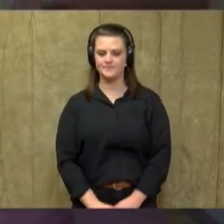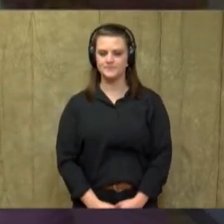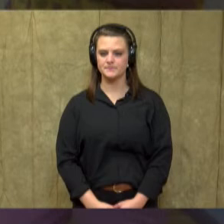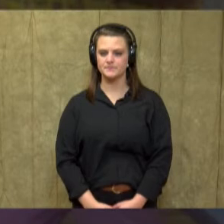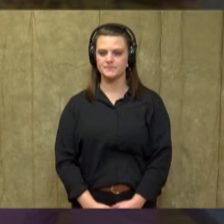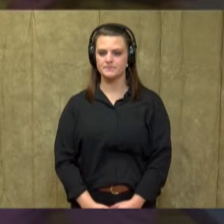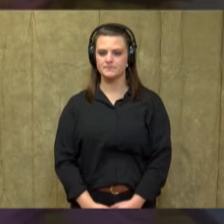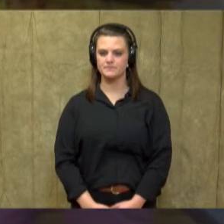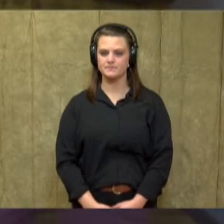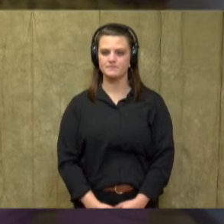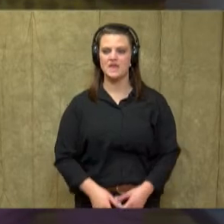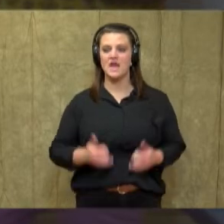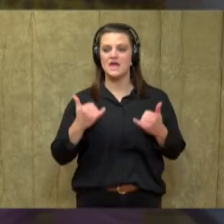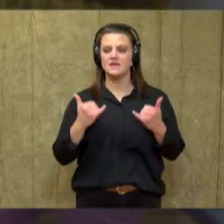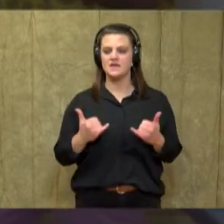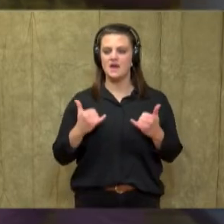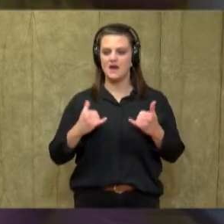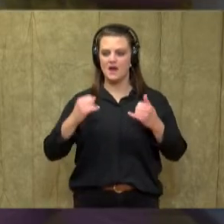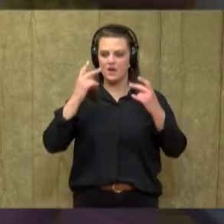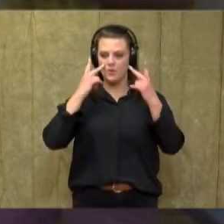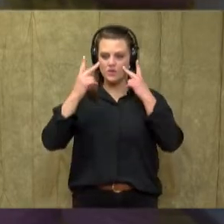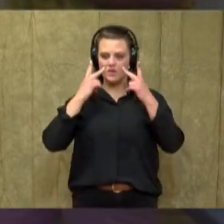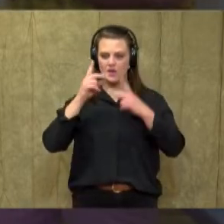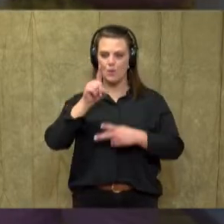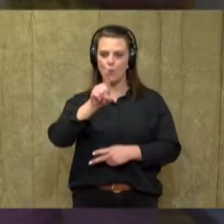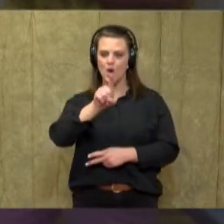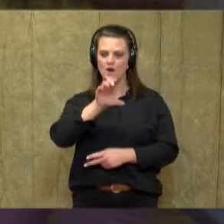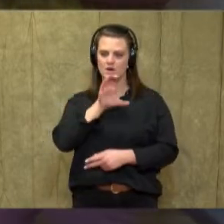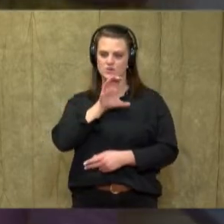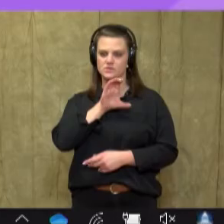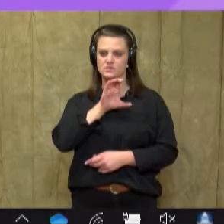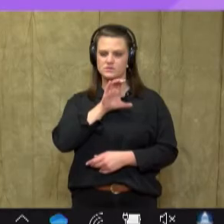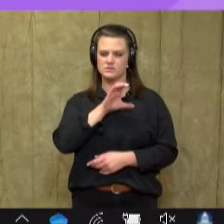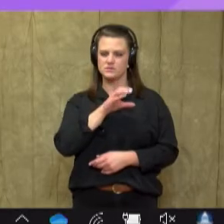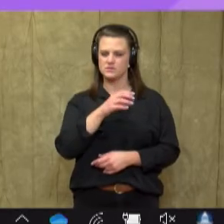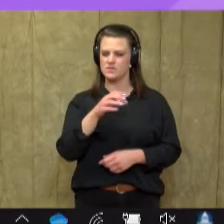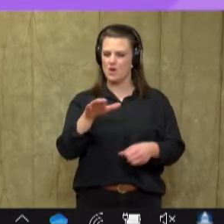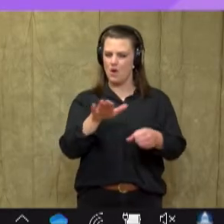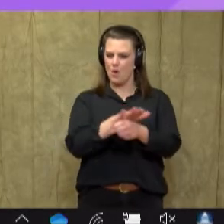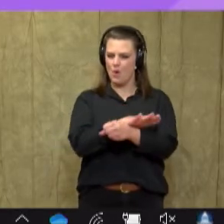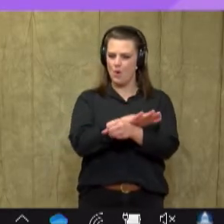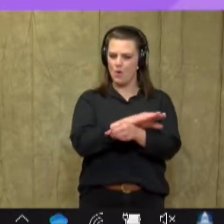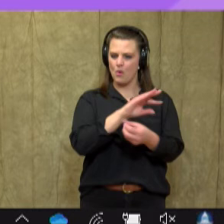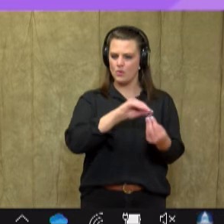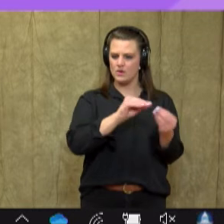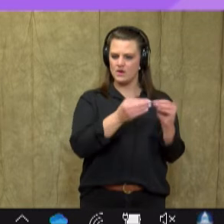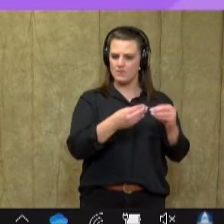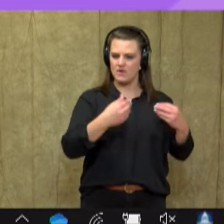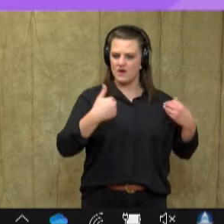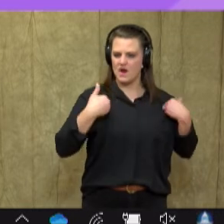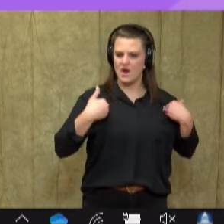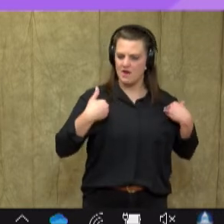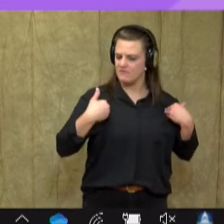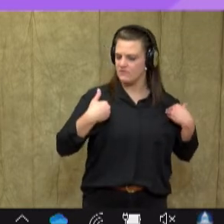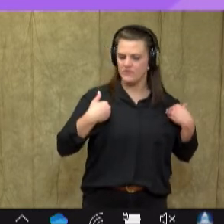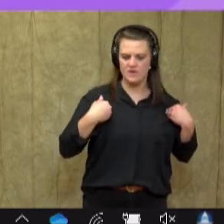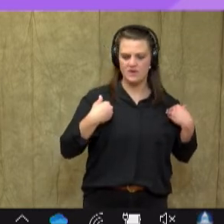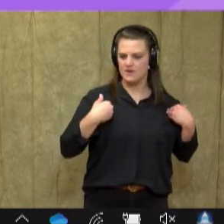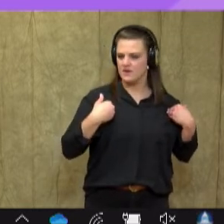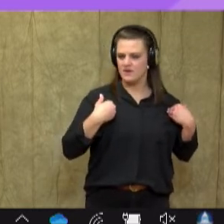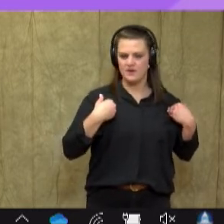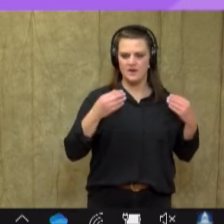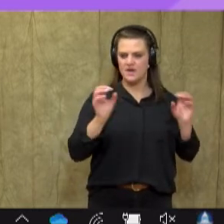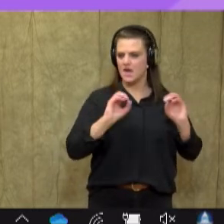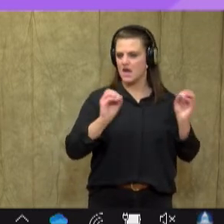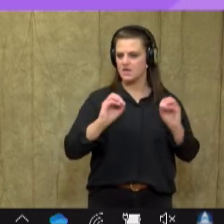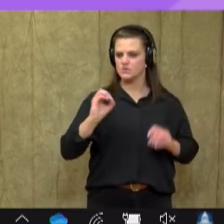All right, now let's look at our hundreds. Do I have any holes in this one? I have no whole